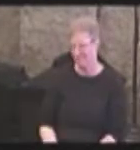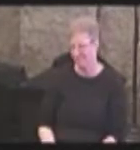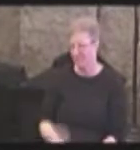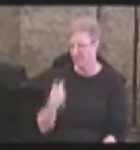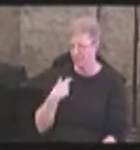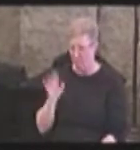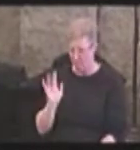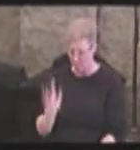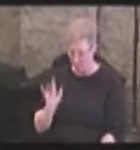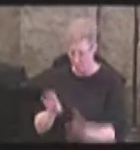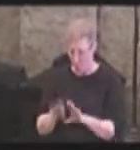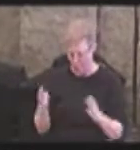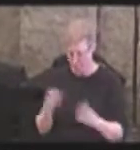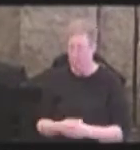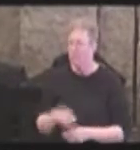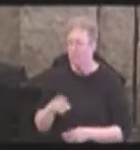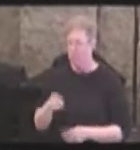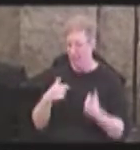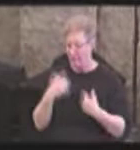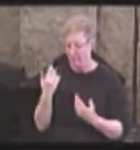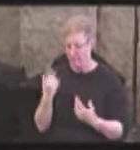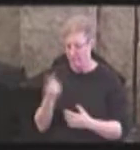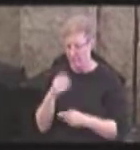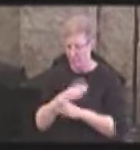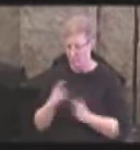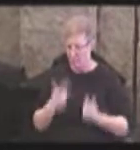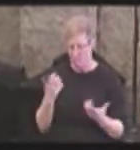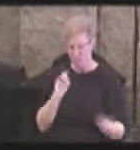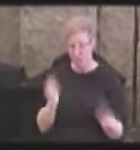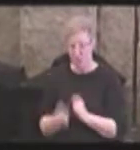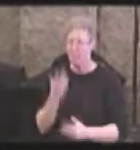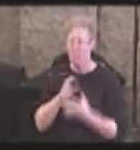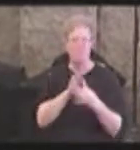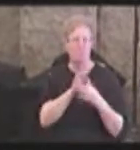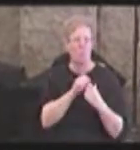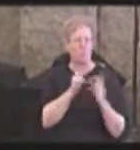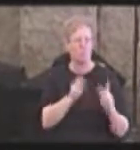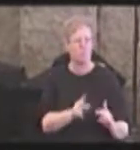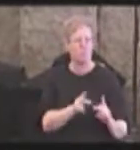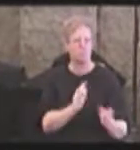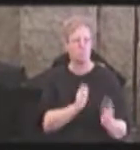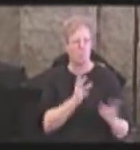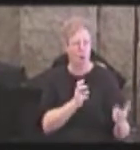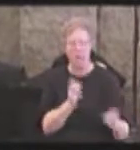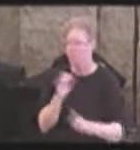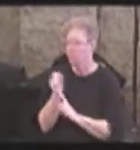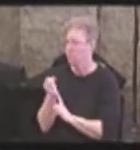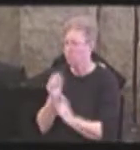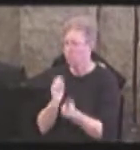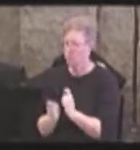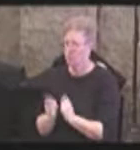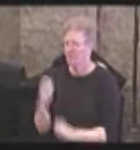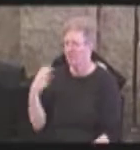up when you have something in your life that you want to change, a relationship with an individual, or a particular situation, right? The boss